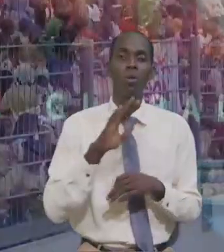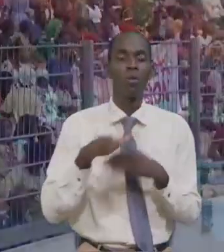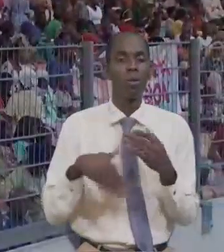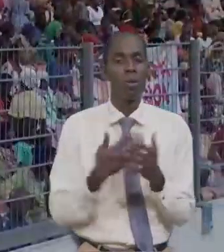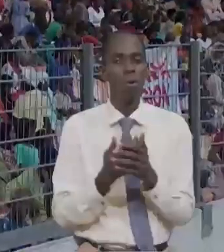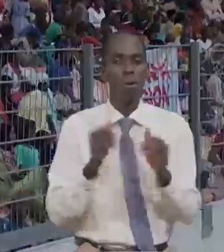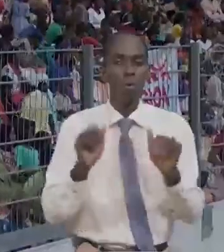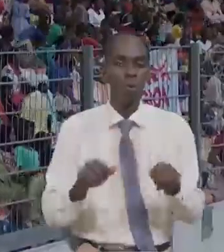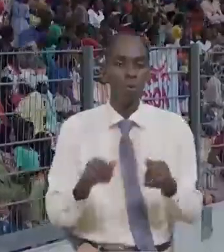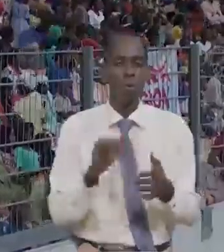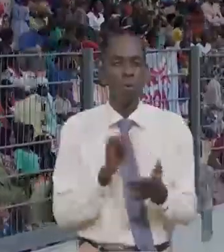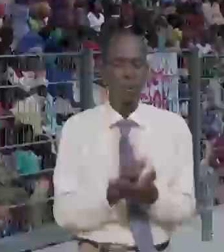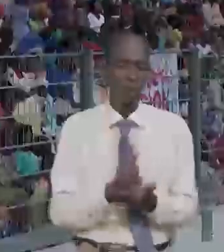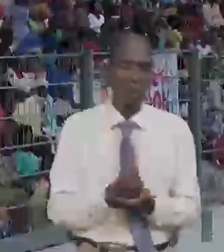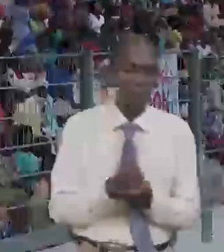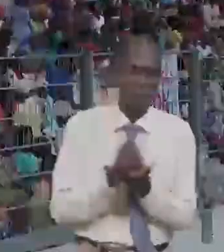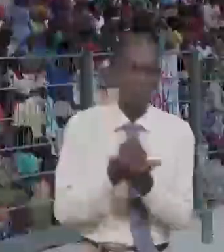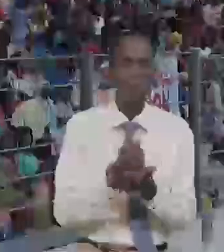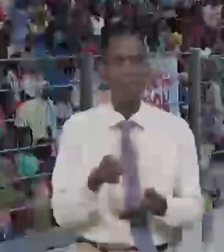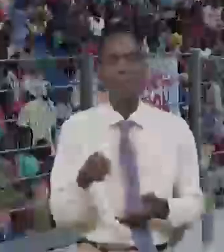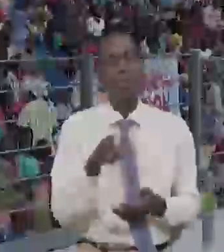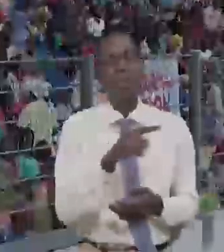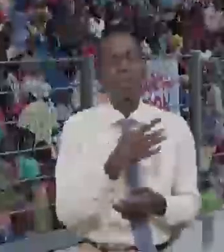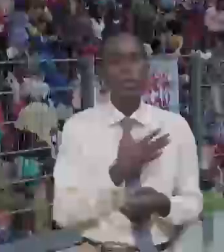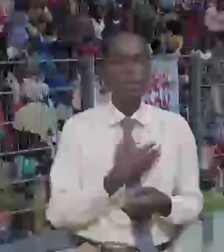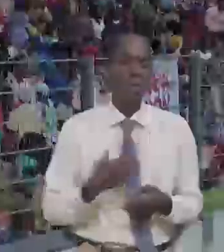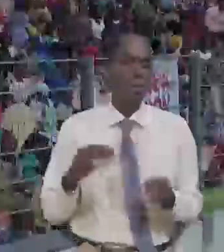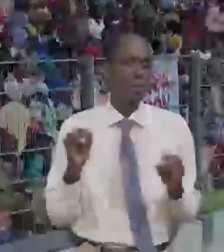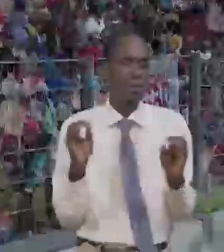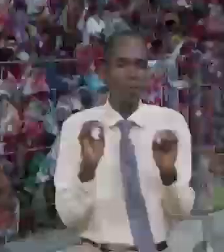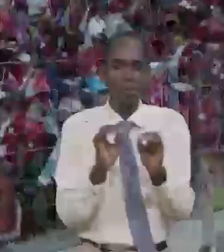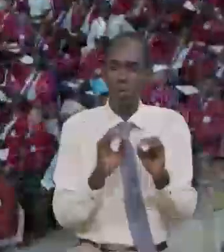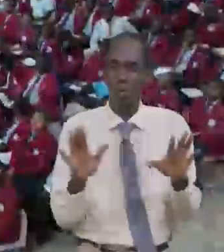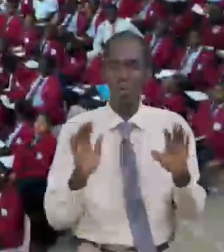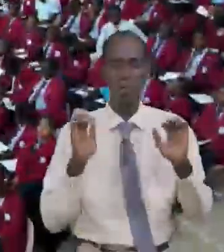that same God is still alive. Nobody will stop you.